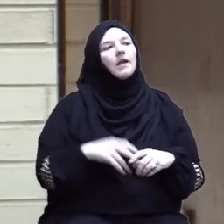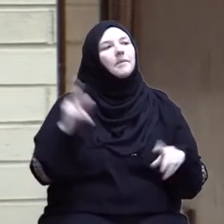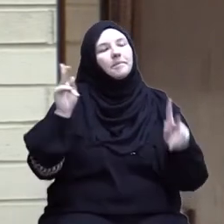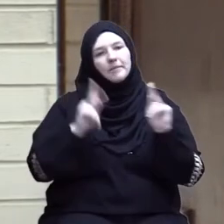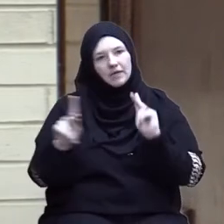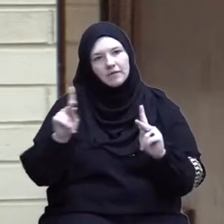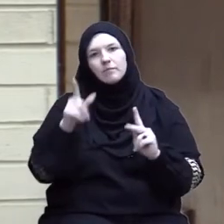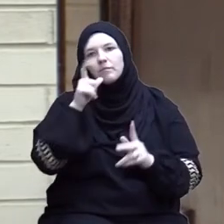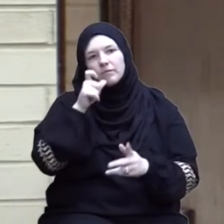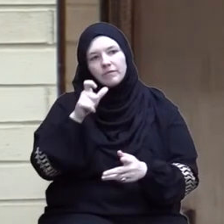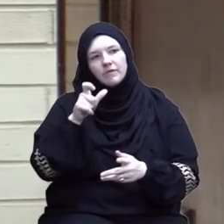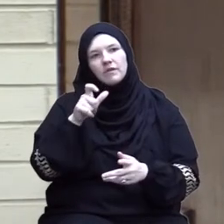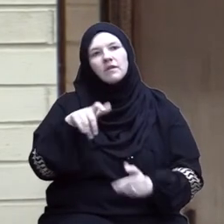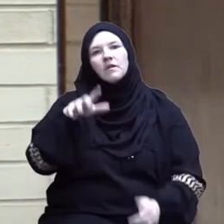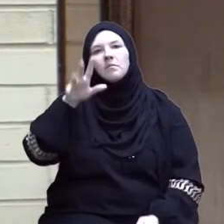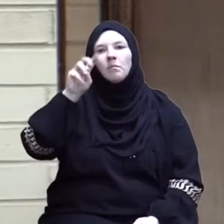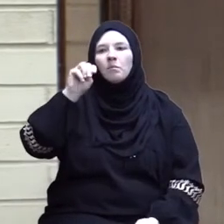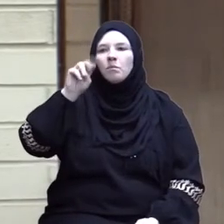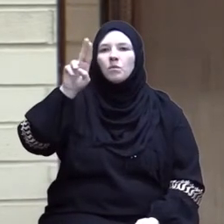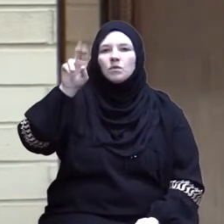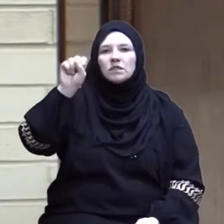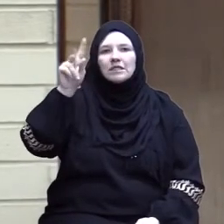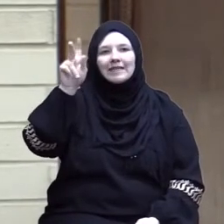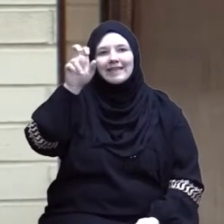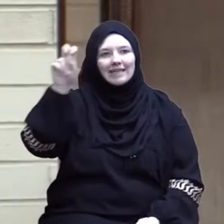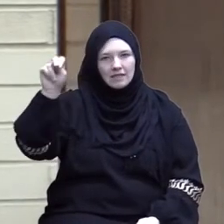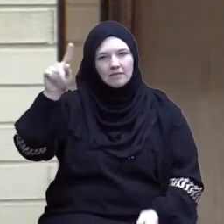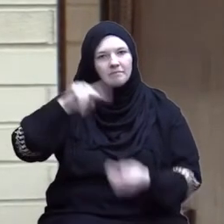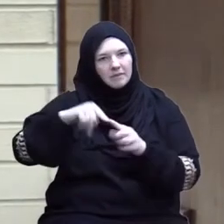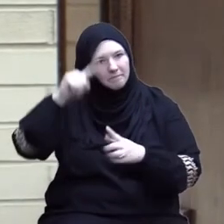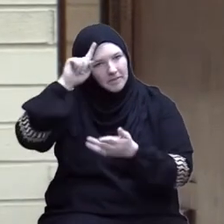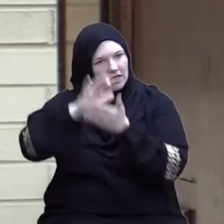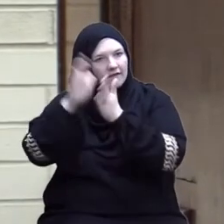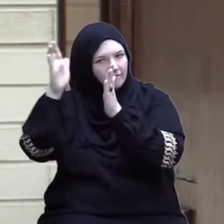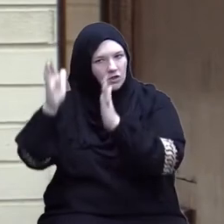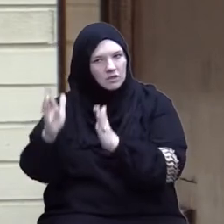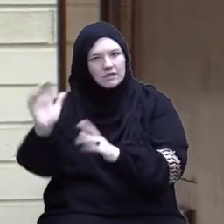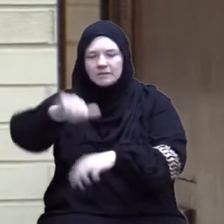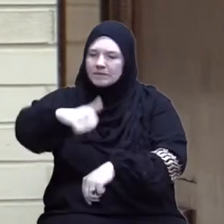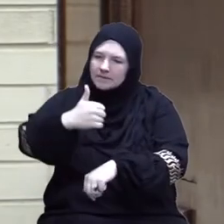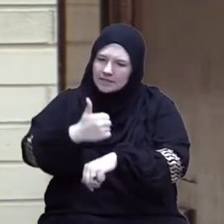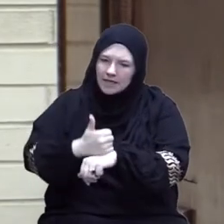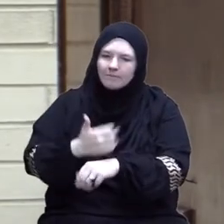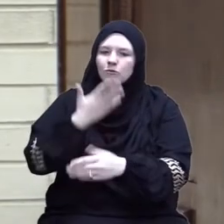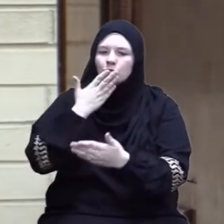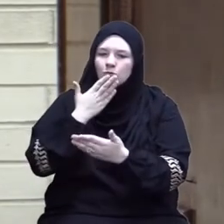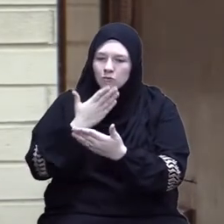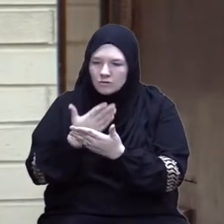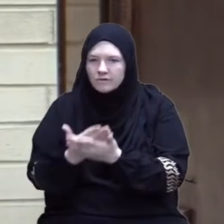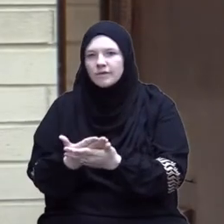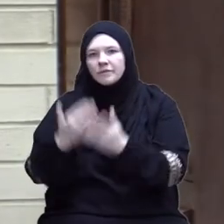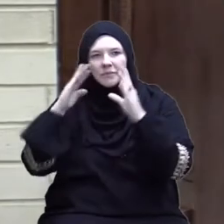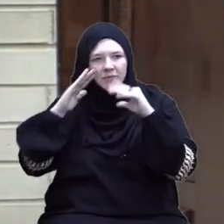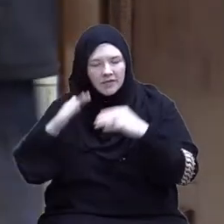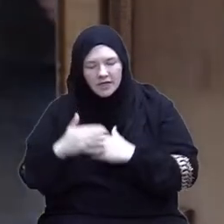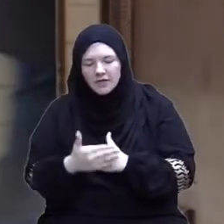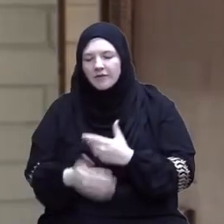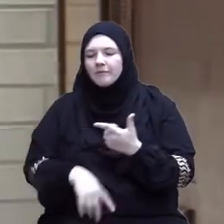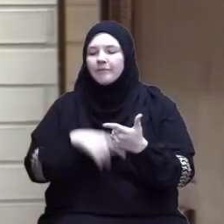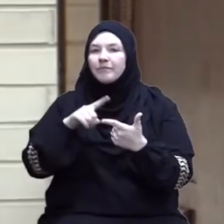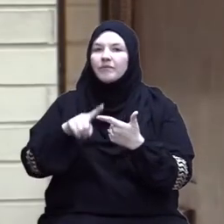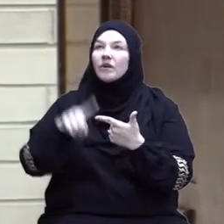in al-ghayb, they establish prayer, and they spend from what we have provided for